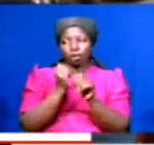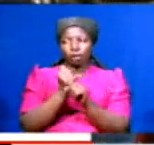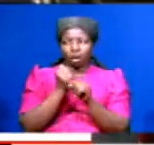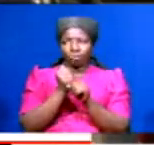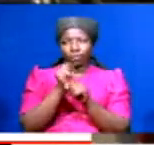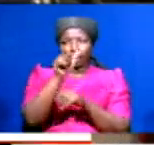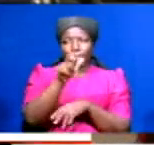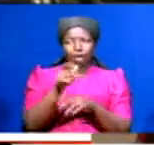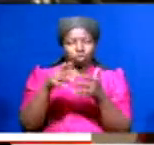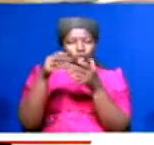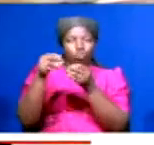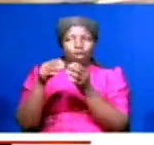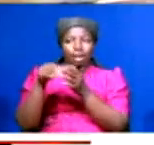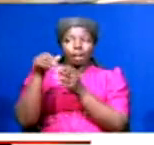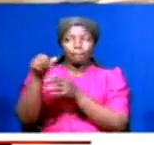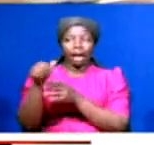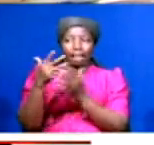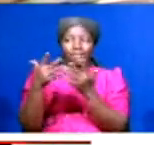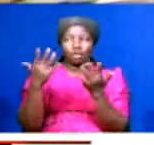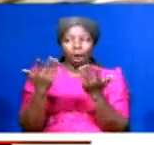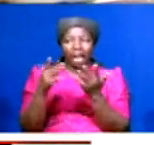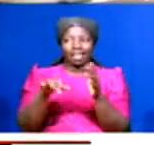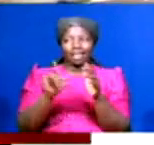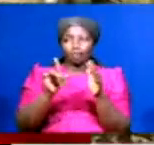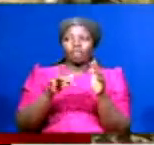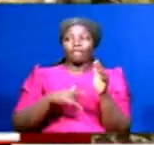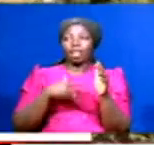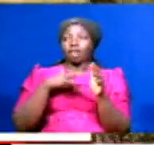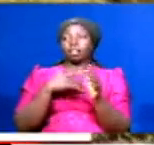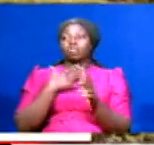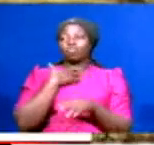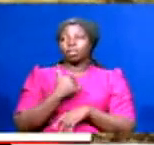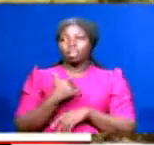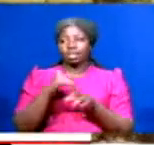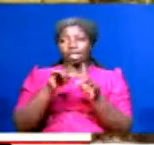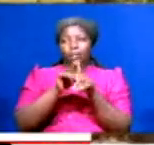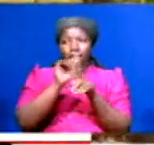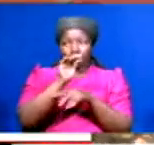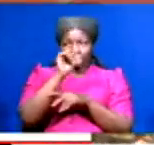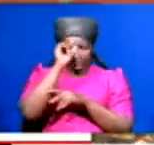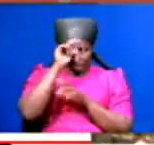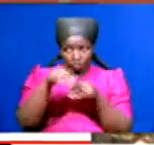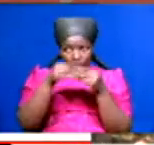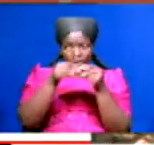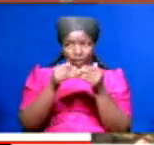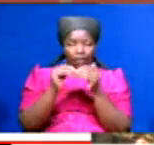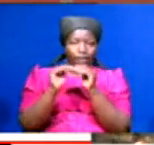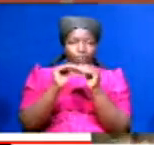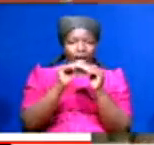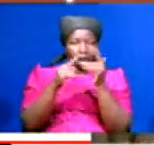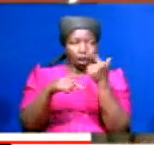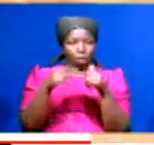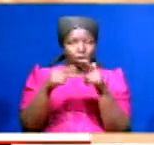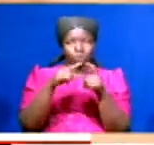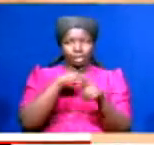afanye shopping yake mahali anajisikia. They, however, called on the government to accord fair competition to the Chinese to facilitate